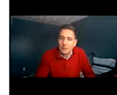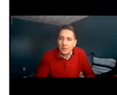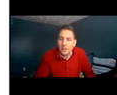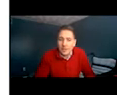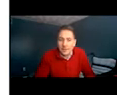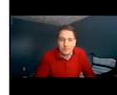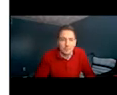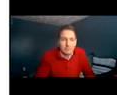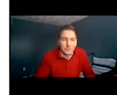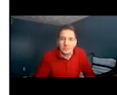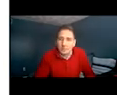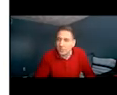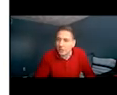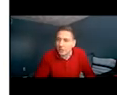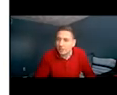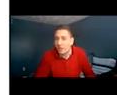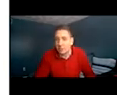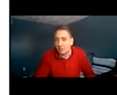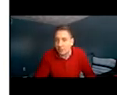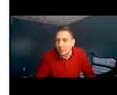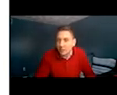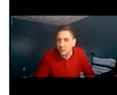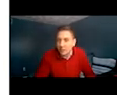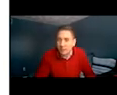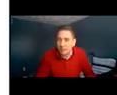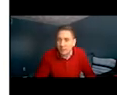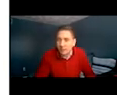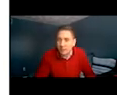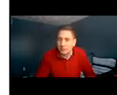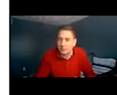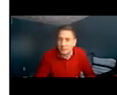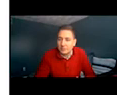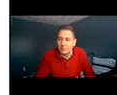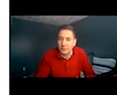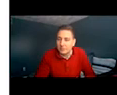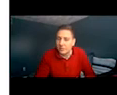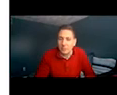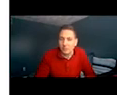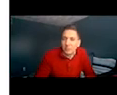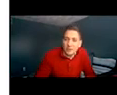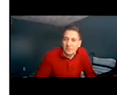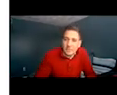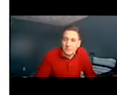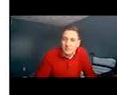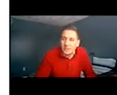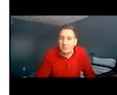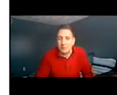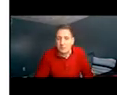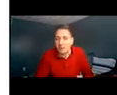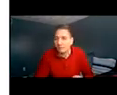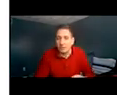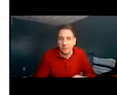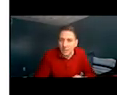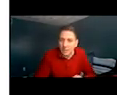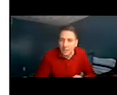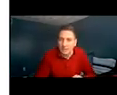or things you want to talk about today, feel free to put it in the chat right now while we wait for things too, of like what were your conversations like, what did you